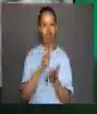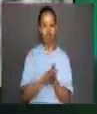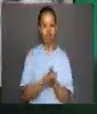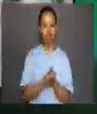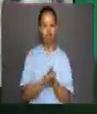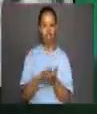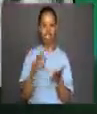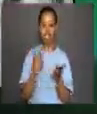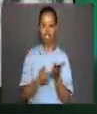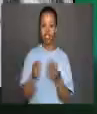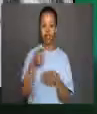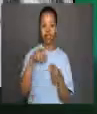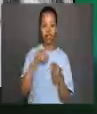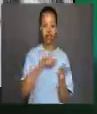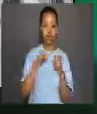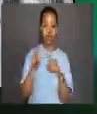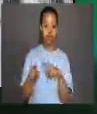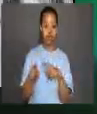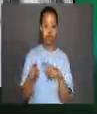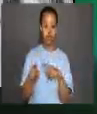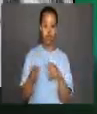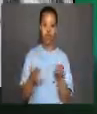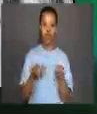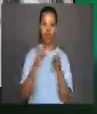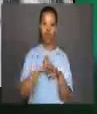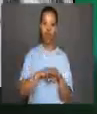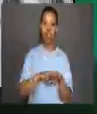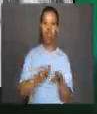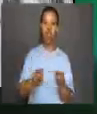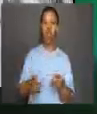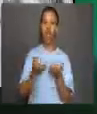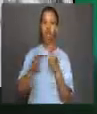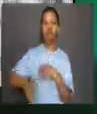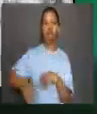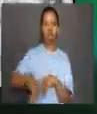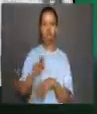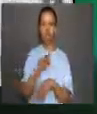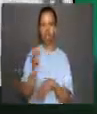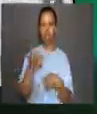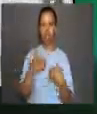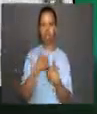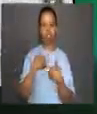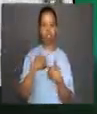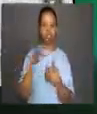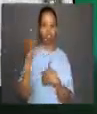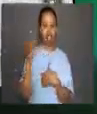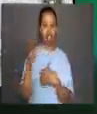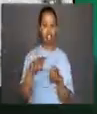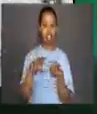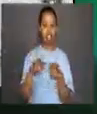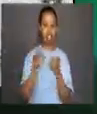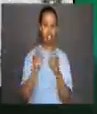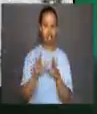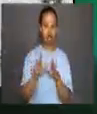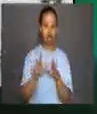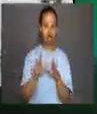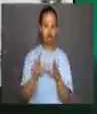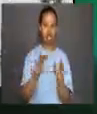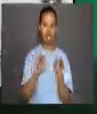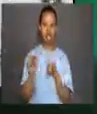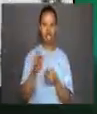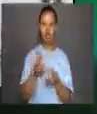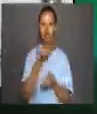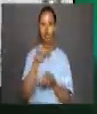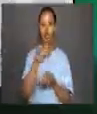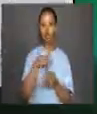The taiga does not have as many plant and animal species as the tropical